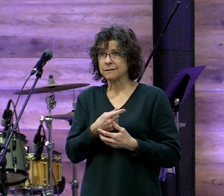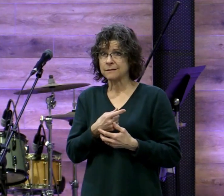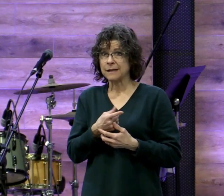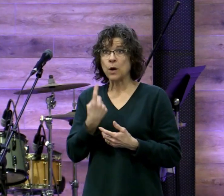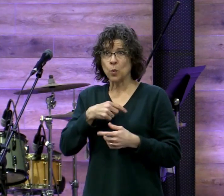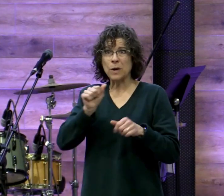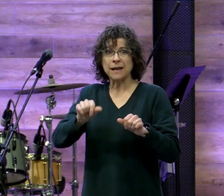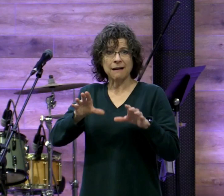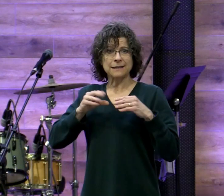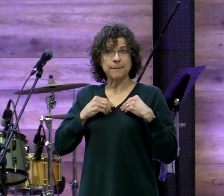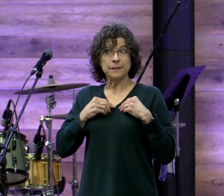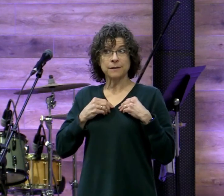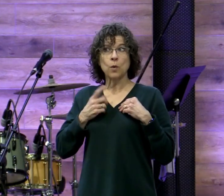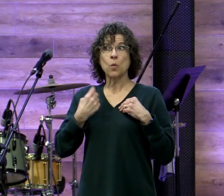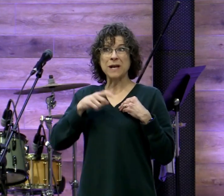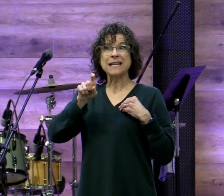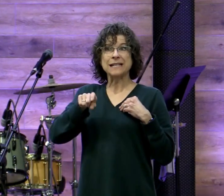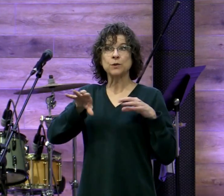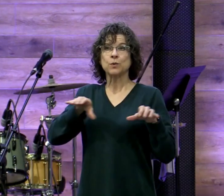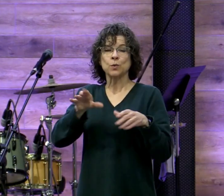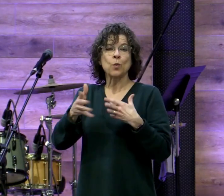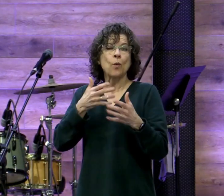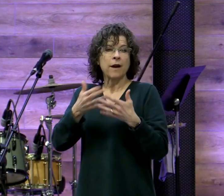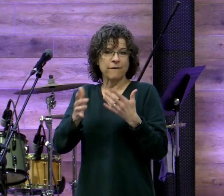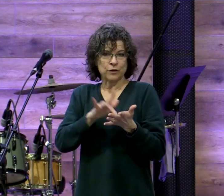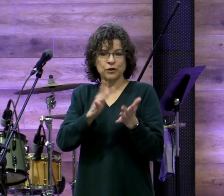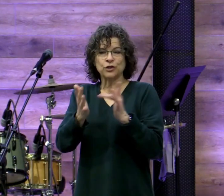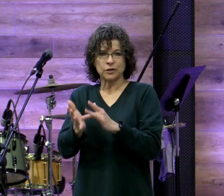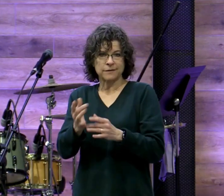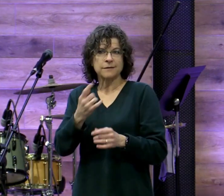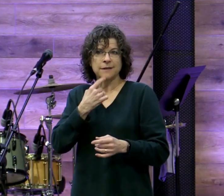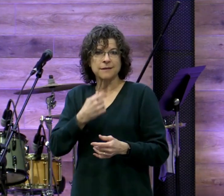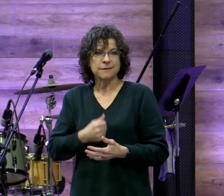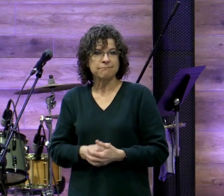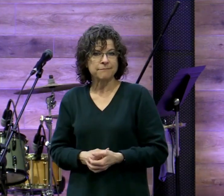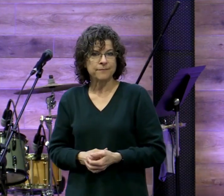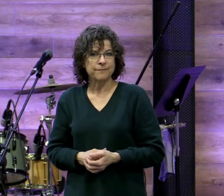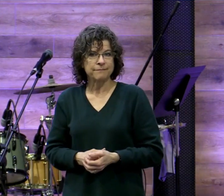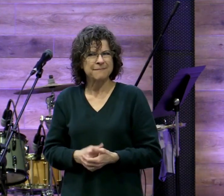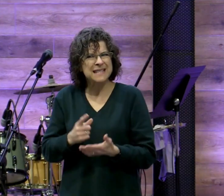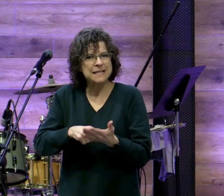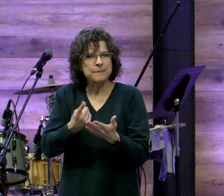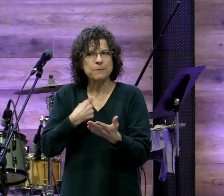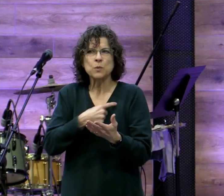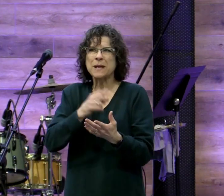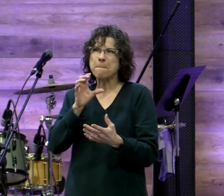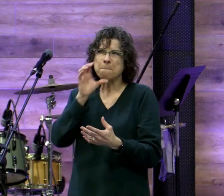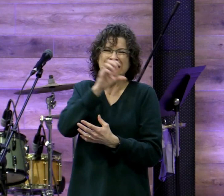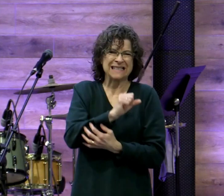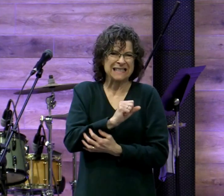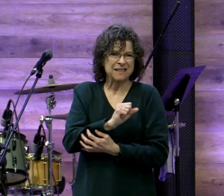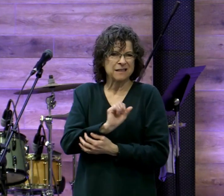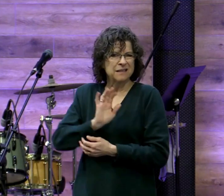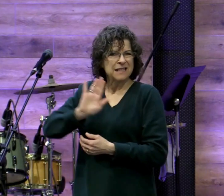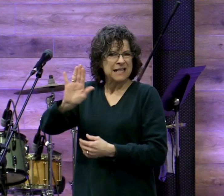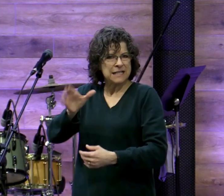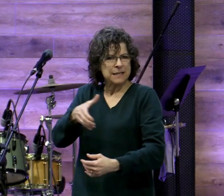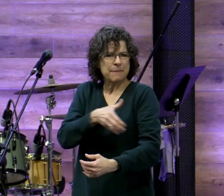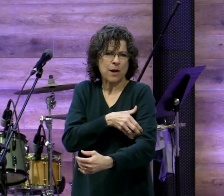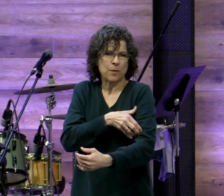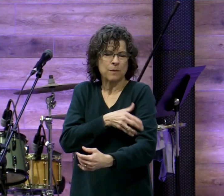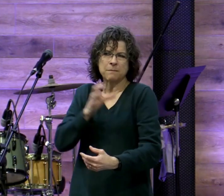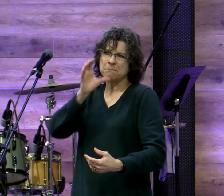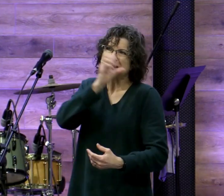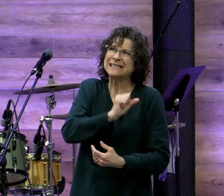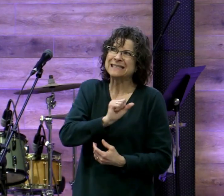Guys, I feel like sometimes we are missing out on the incredible power of God in our life because we don't actually take him